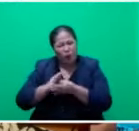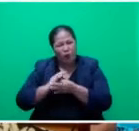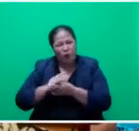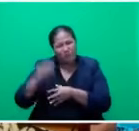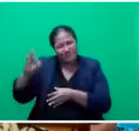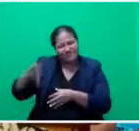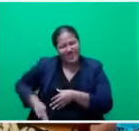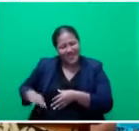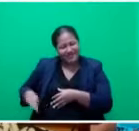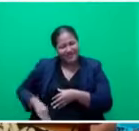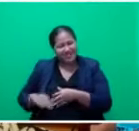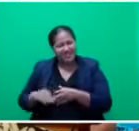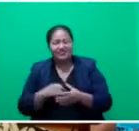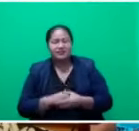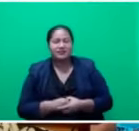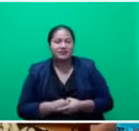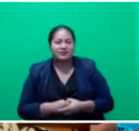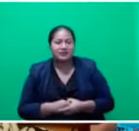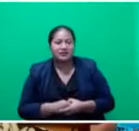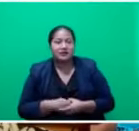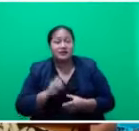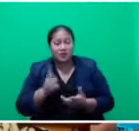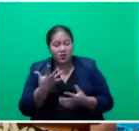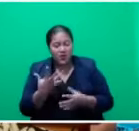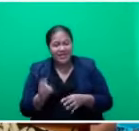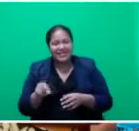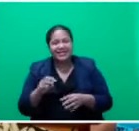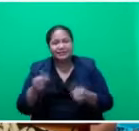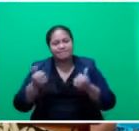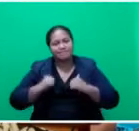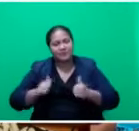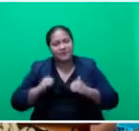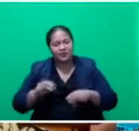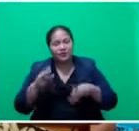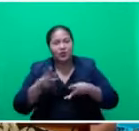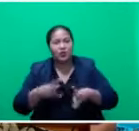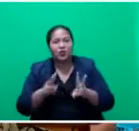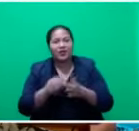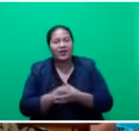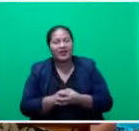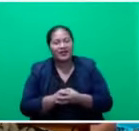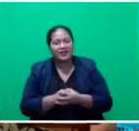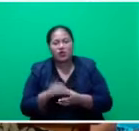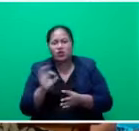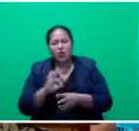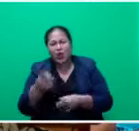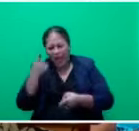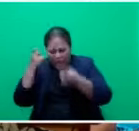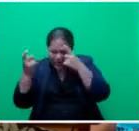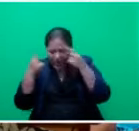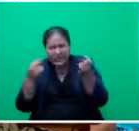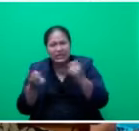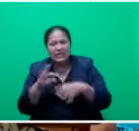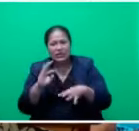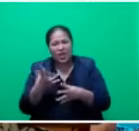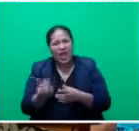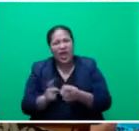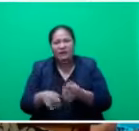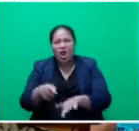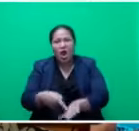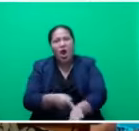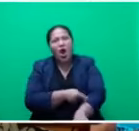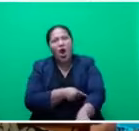juncture, and we need practical solutions, not cosmetic ideas that cause long-term pain that we are now